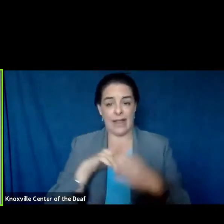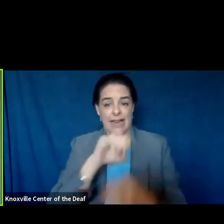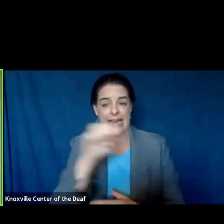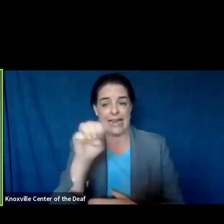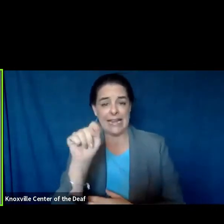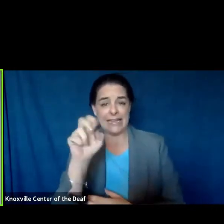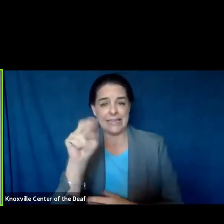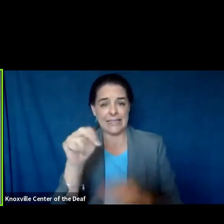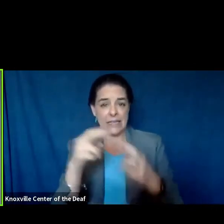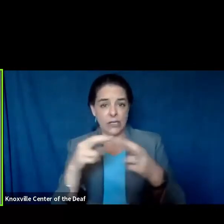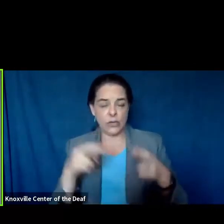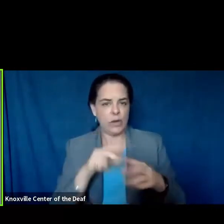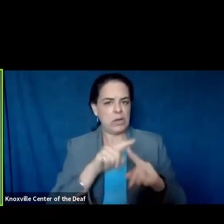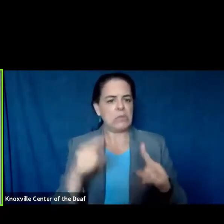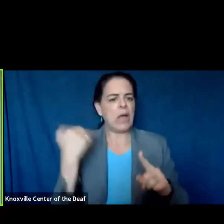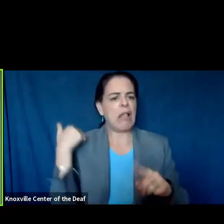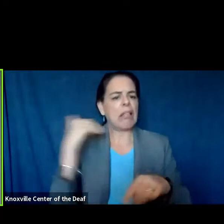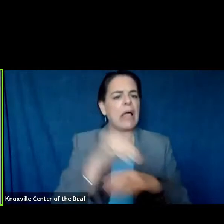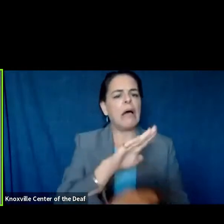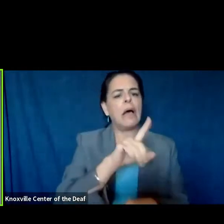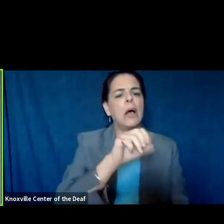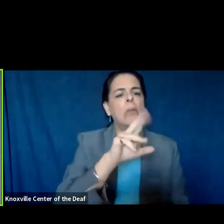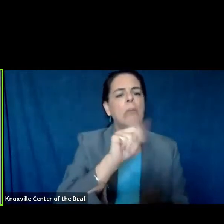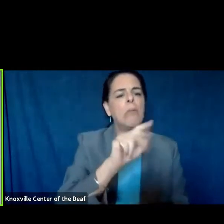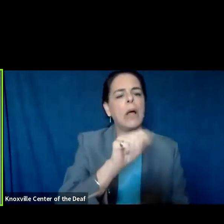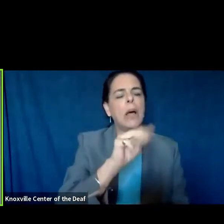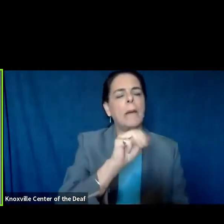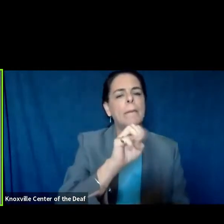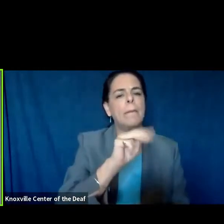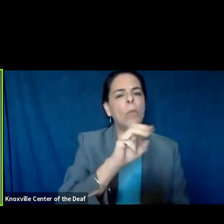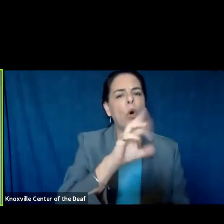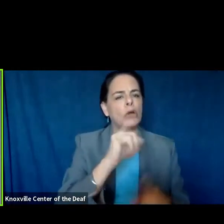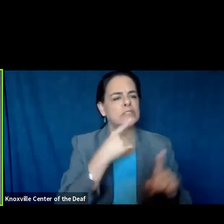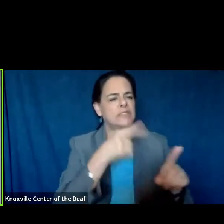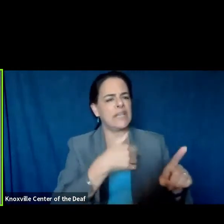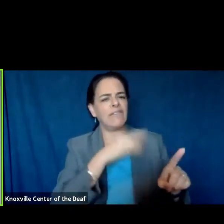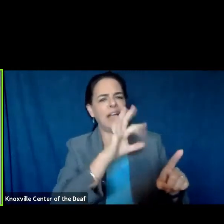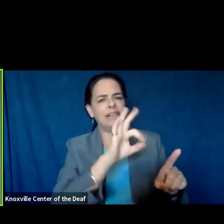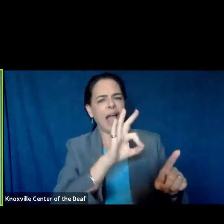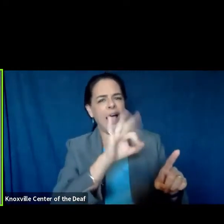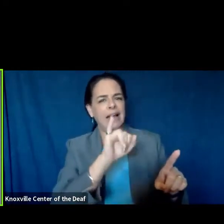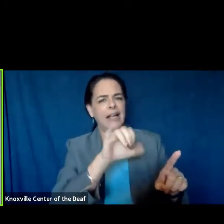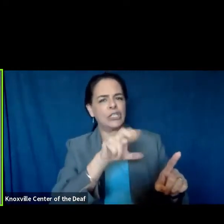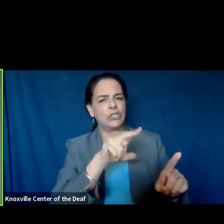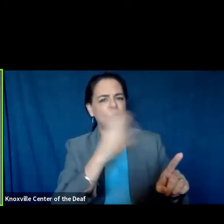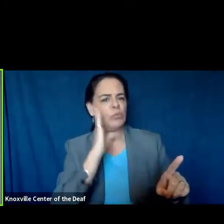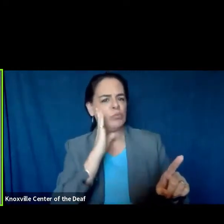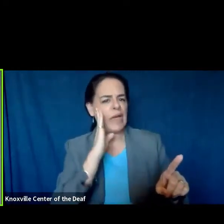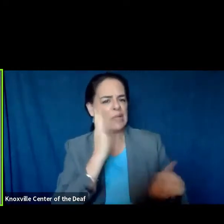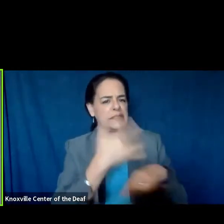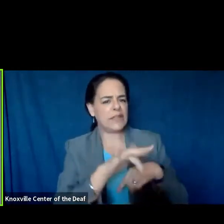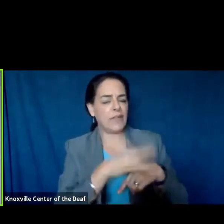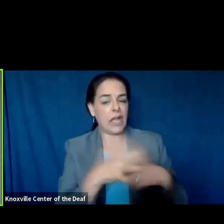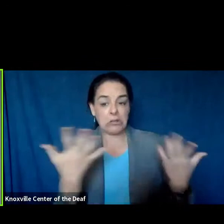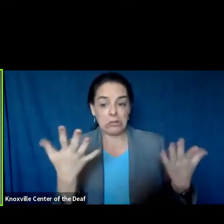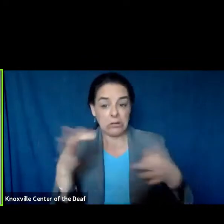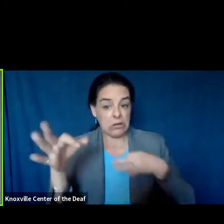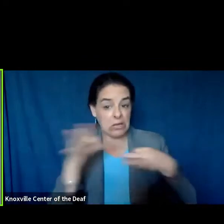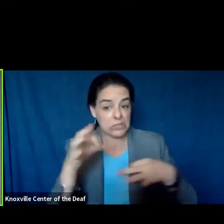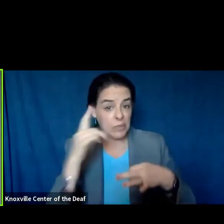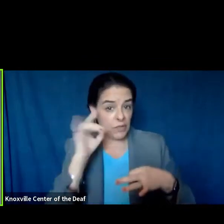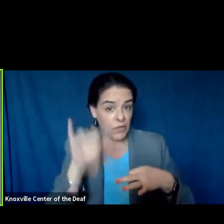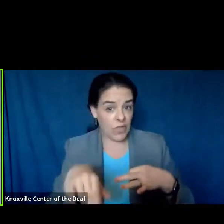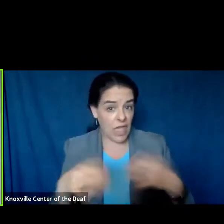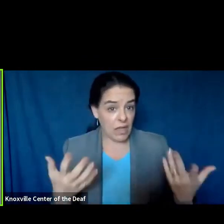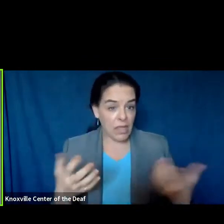region. However, last night, Blunt Memorial Hospital told us it had 9 ICU beds available. Is there a simple possible explanation for this